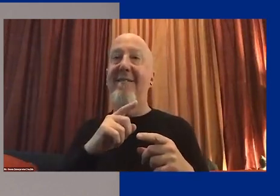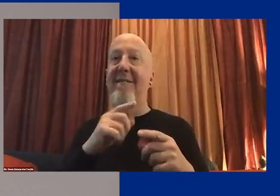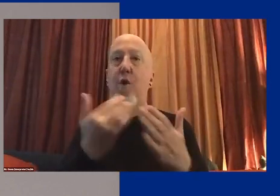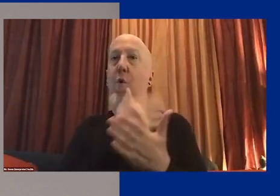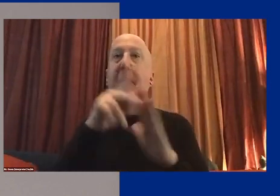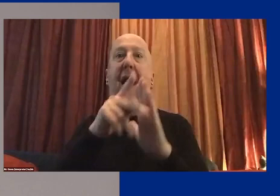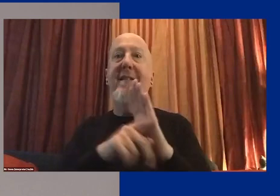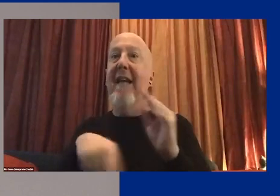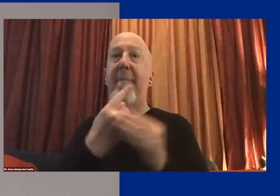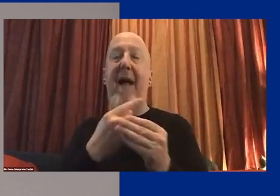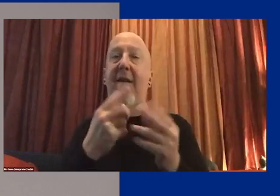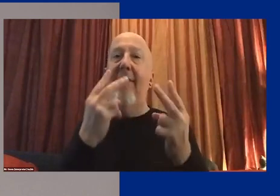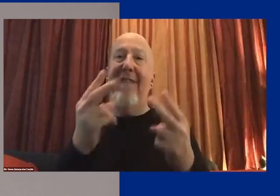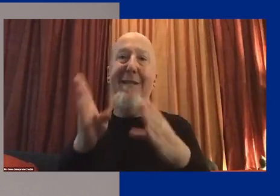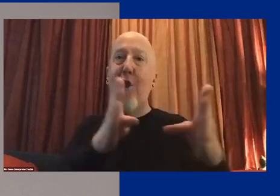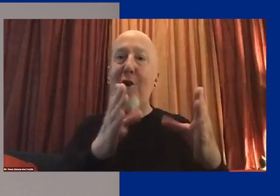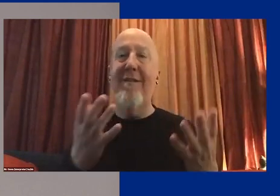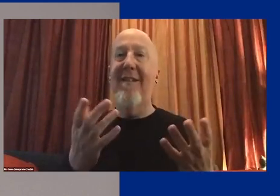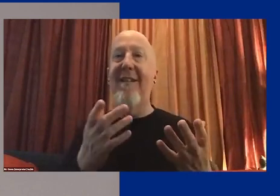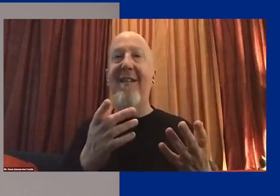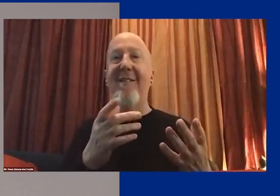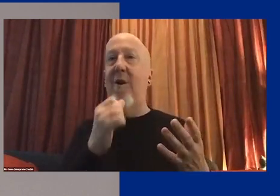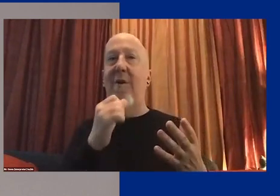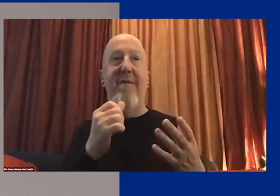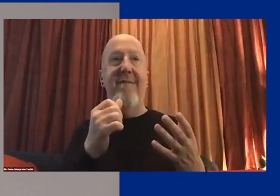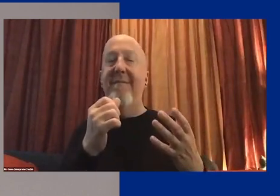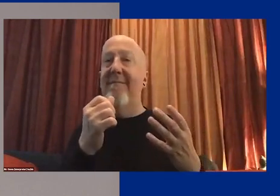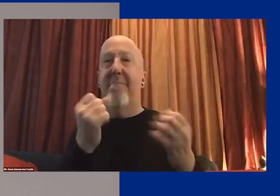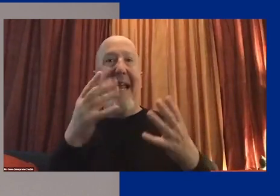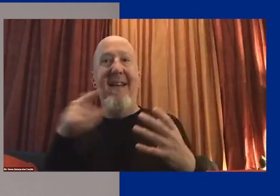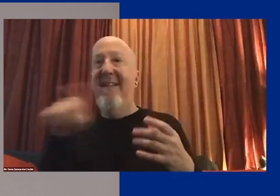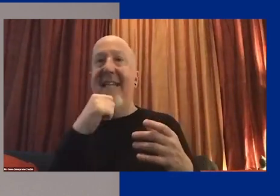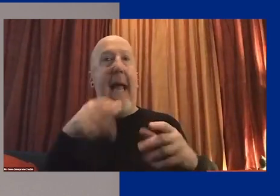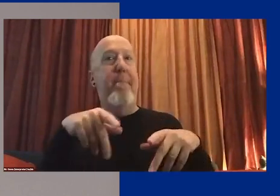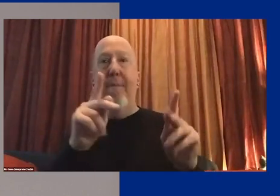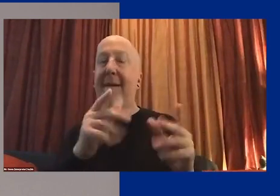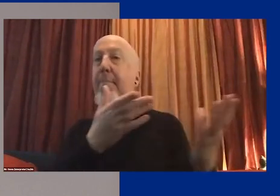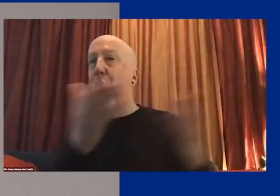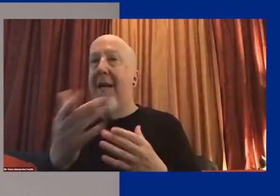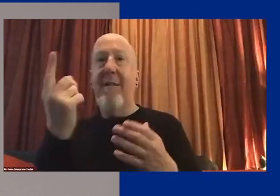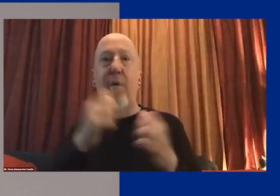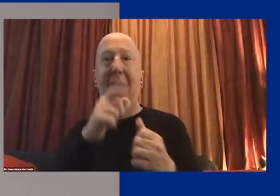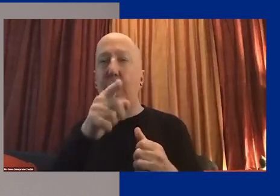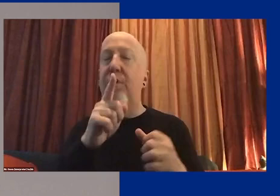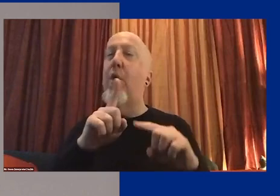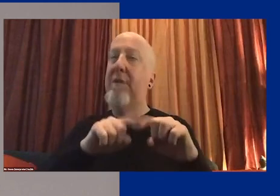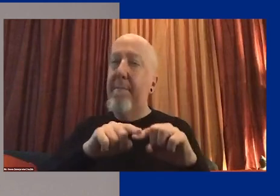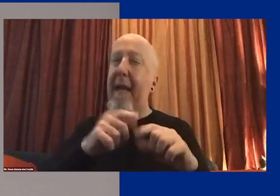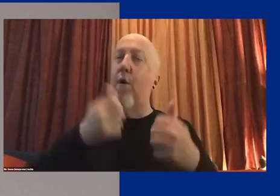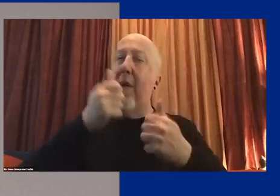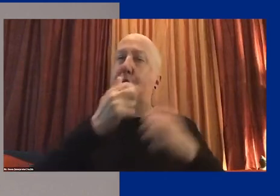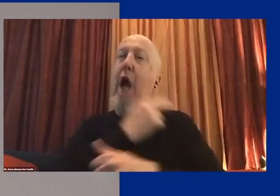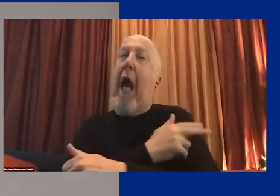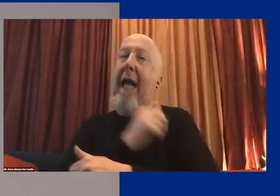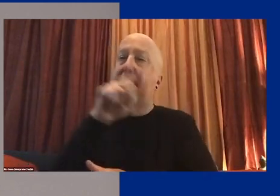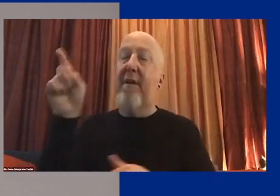not necessarily allowed to bring a person with you. So that's a case-by-case basis, depending on the hospital. Here